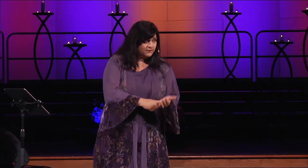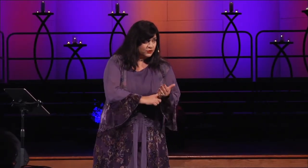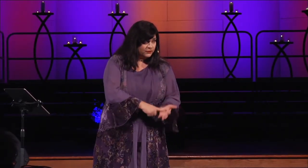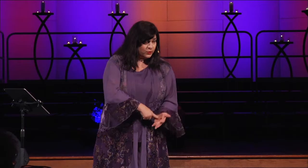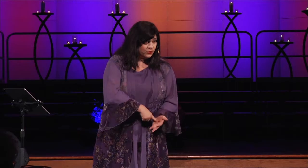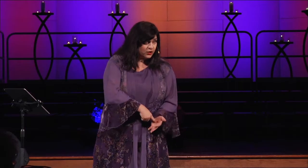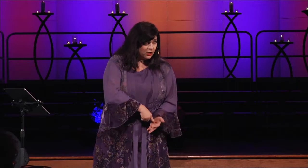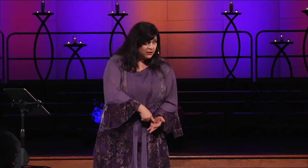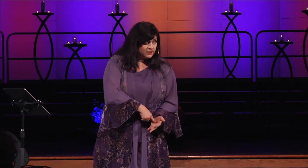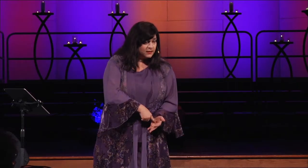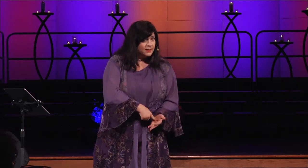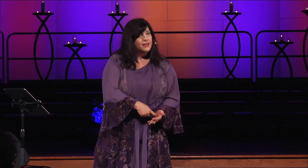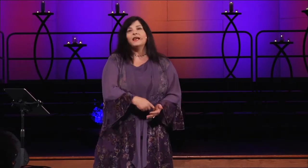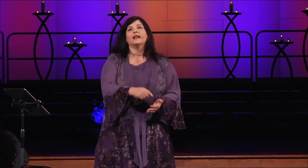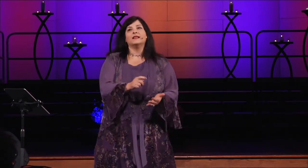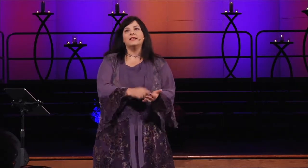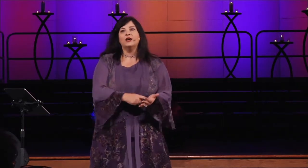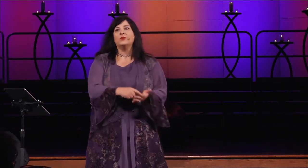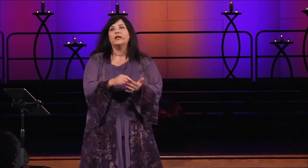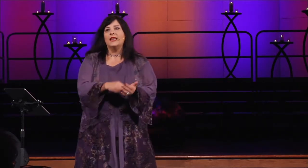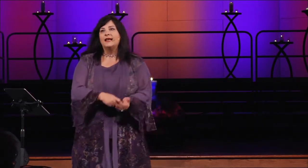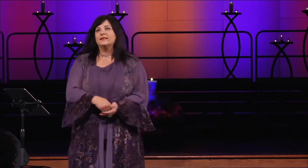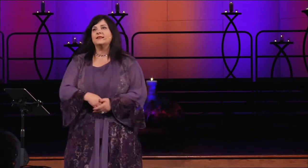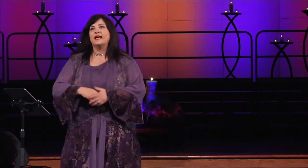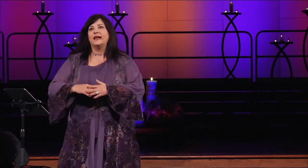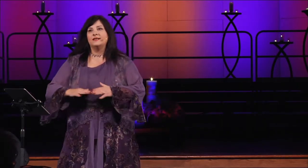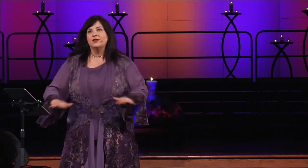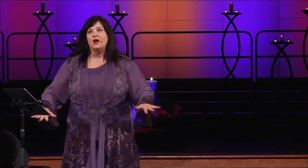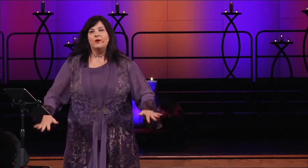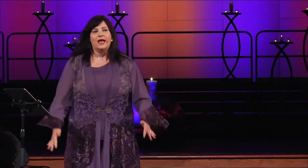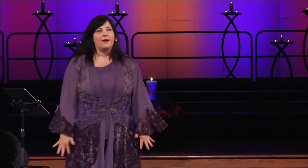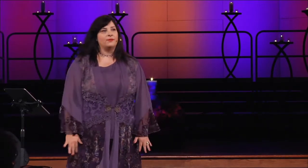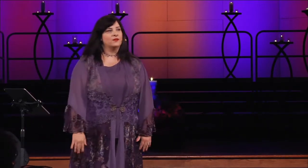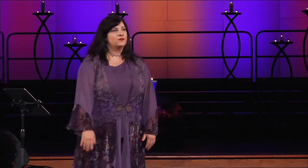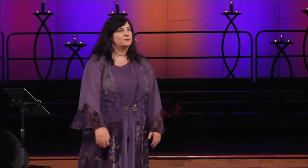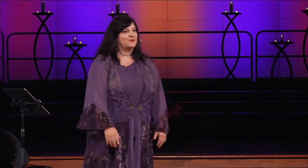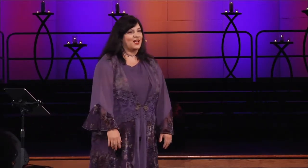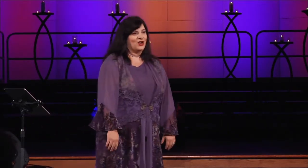at all if we were a cult. And I can tell you in classes that is not